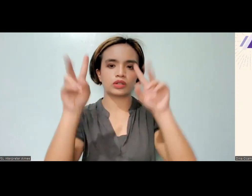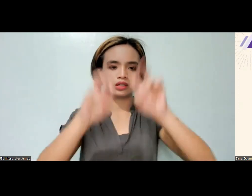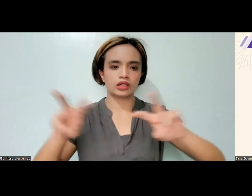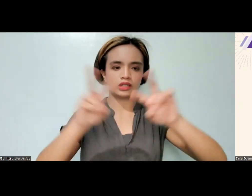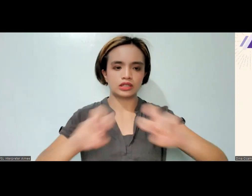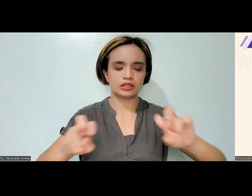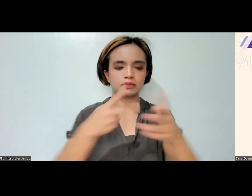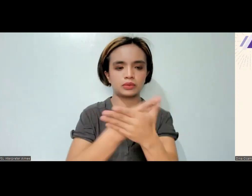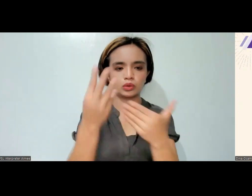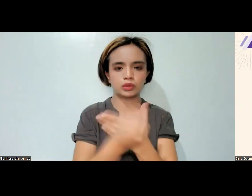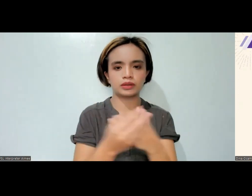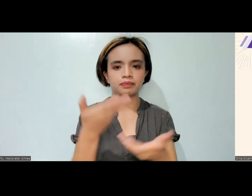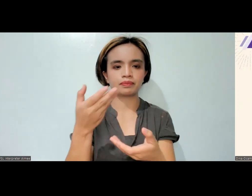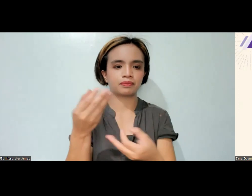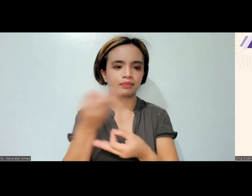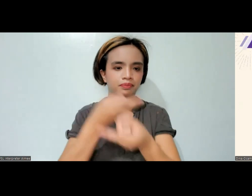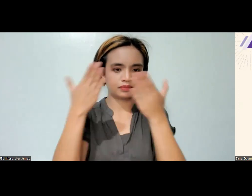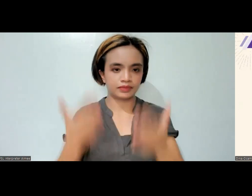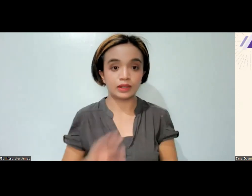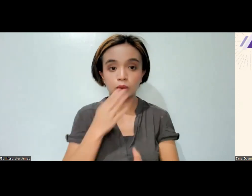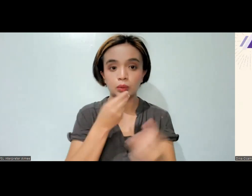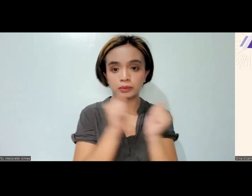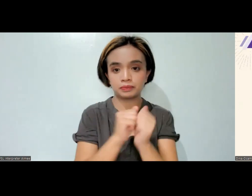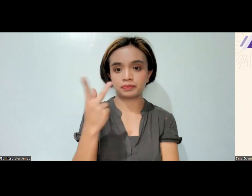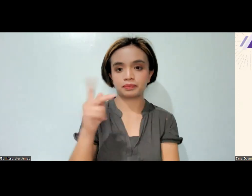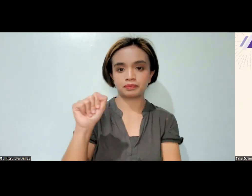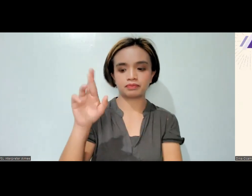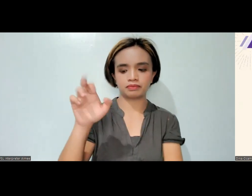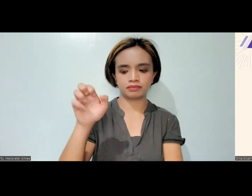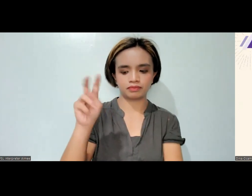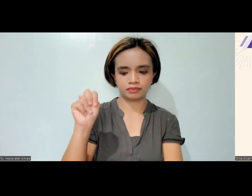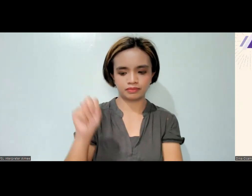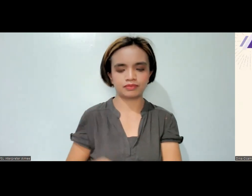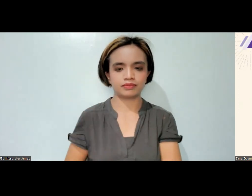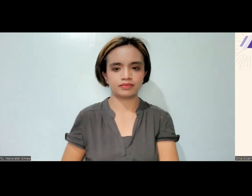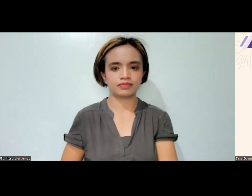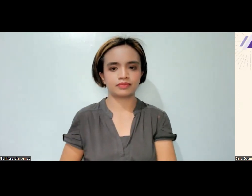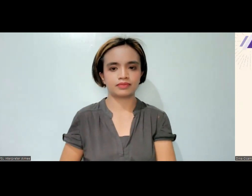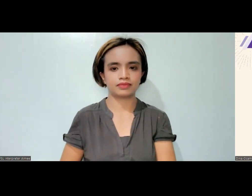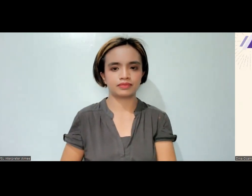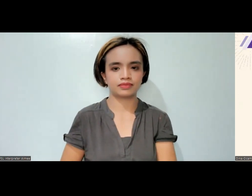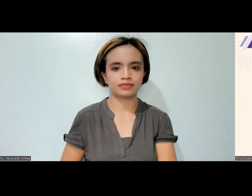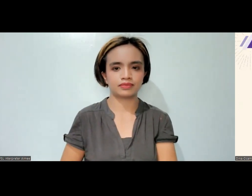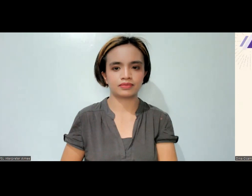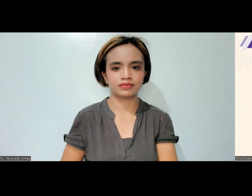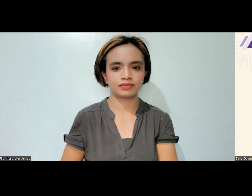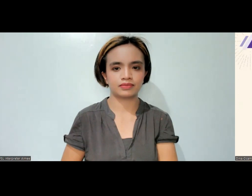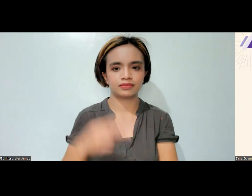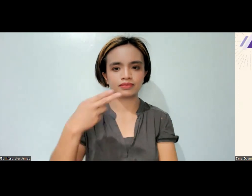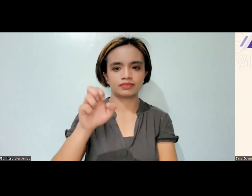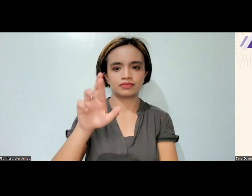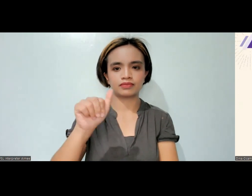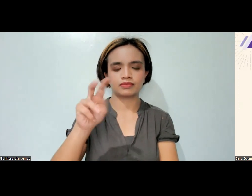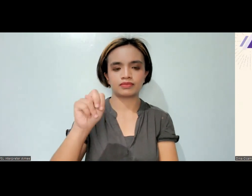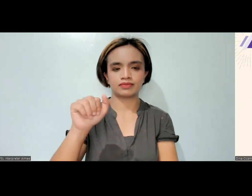Program. And accompanying them is Karen Angela Hernandez. Sorry, Karen. Hernandez.